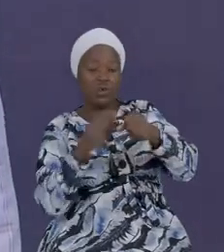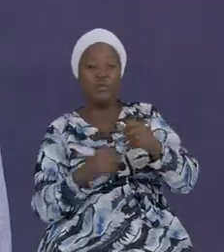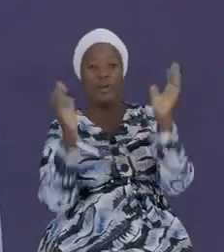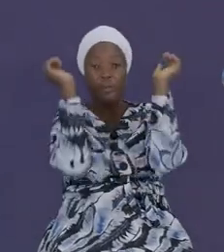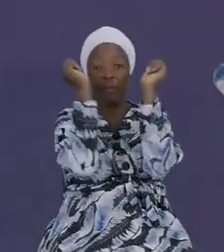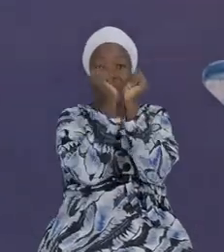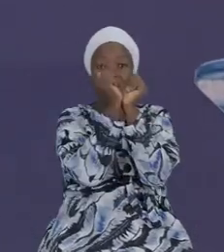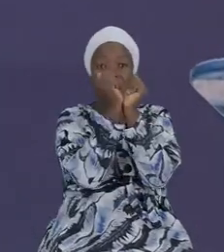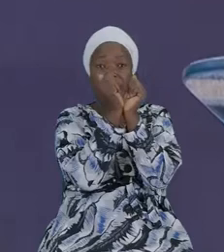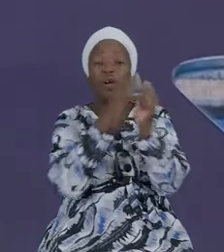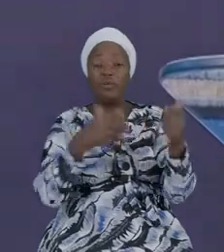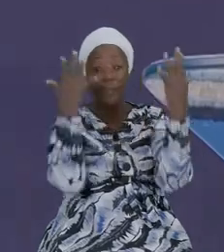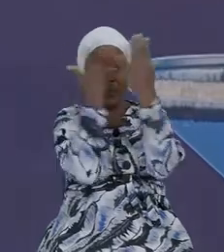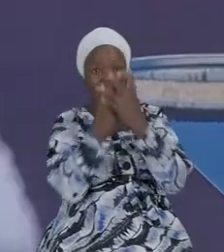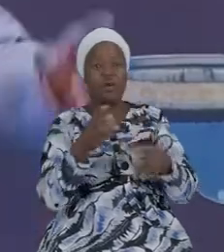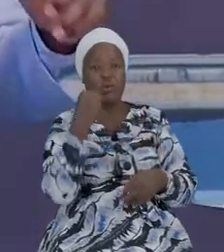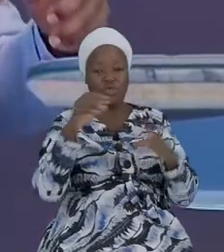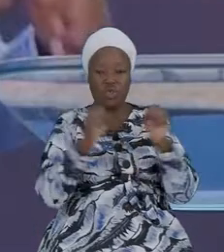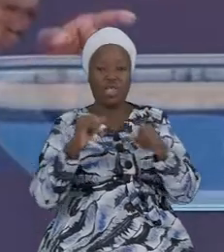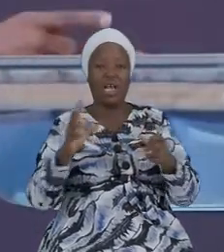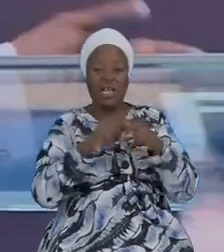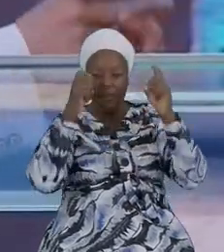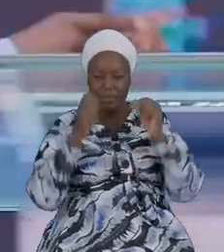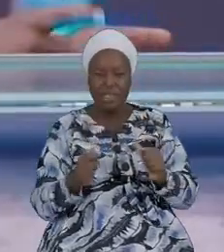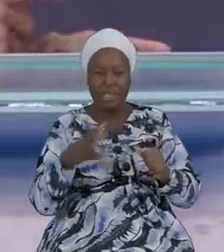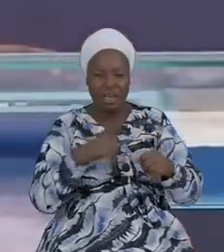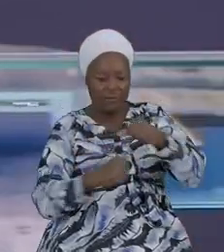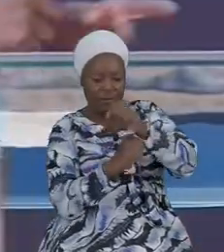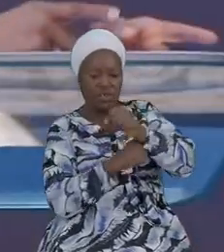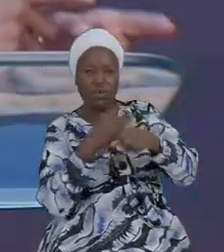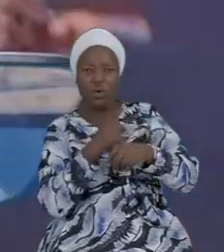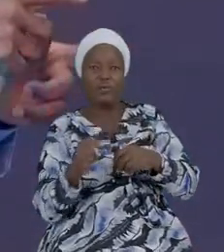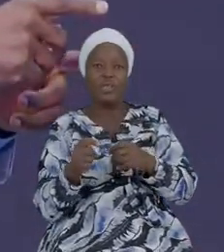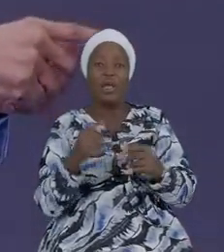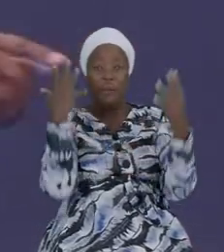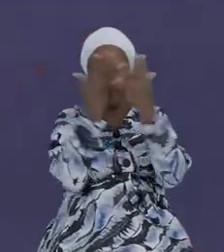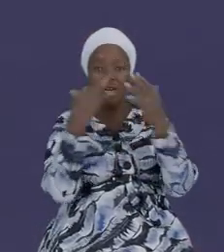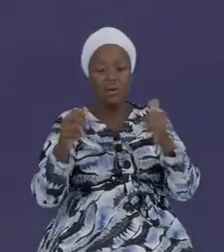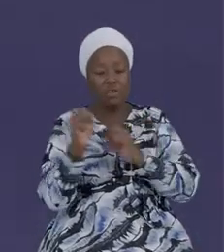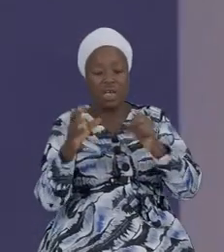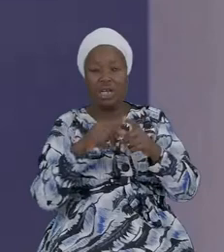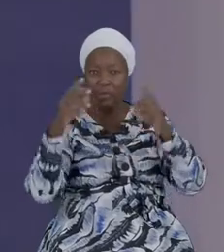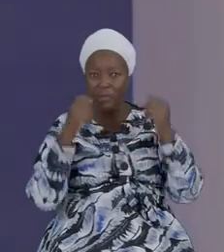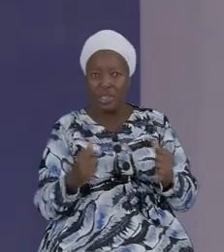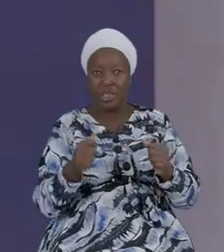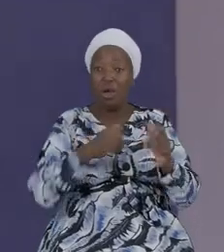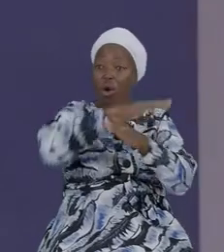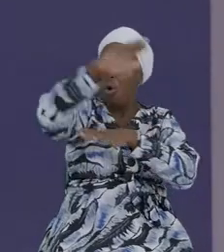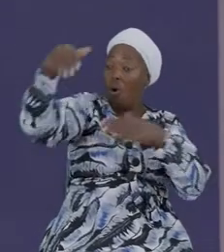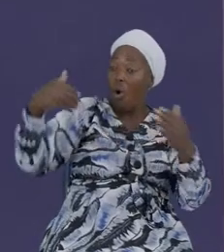prison were shaking. And immediately, the foundations of the prison shaking, then immediately now, all